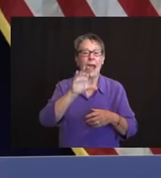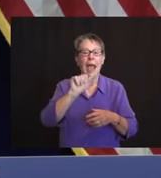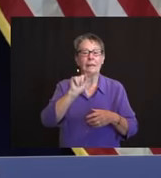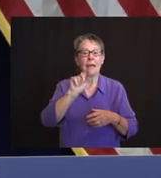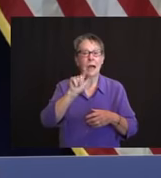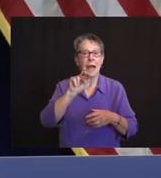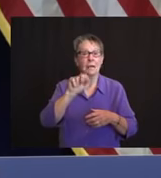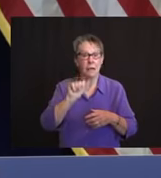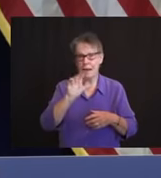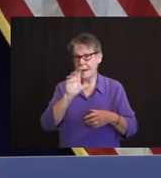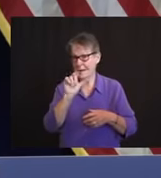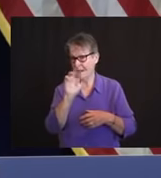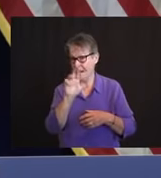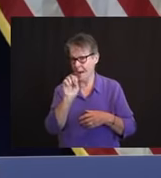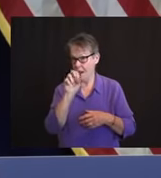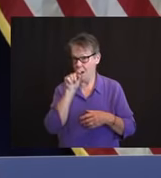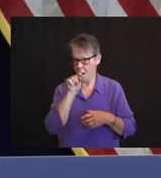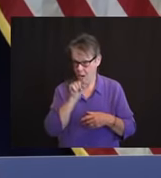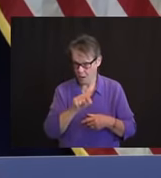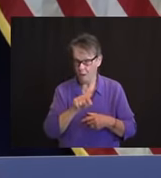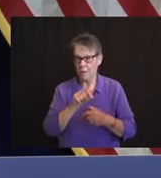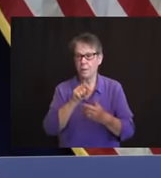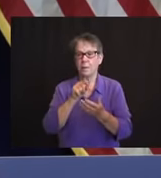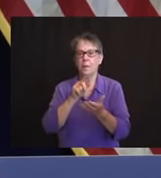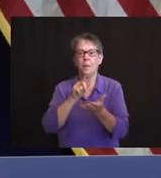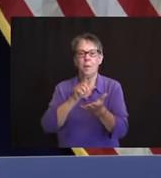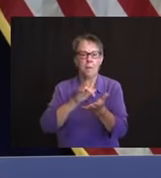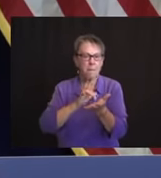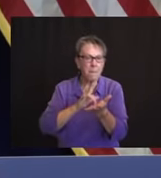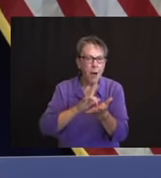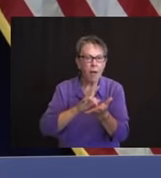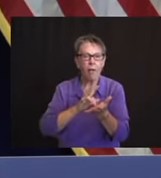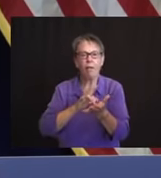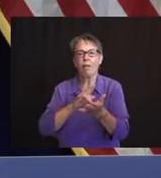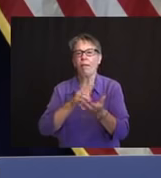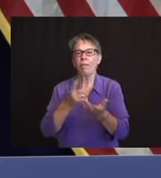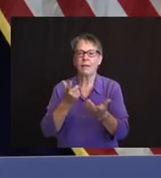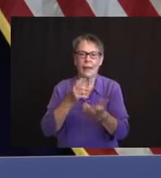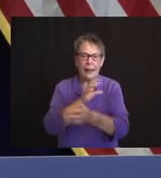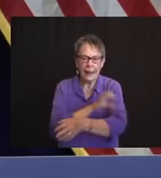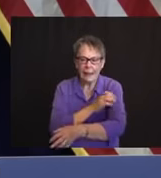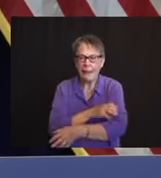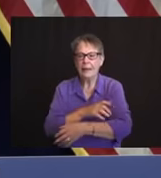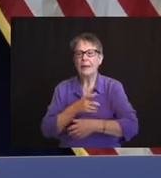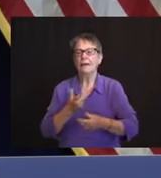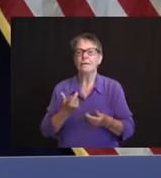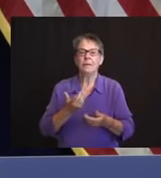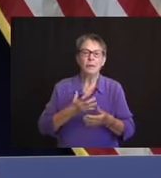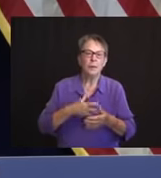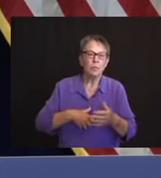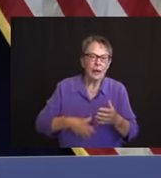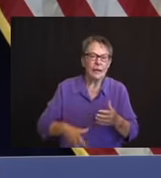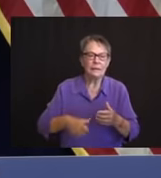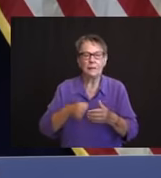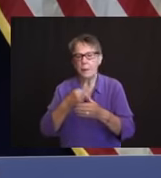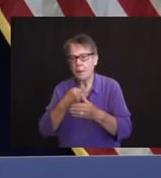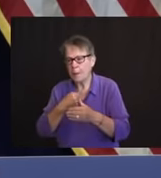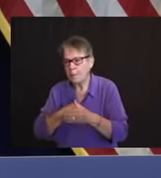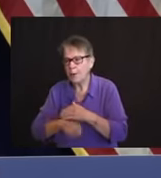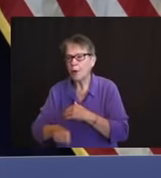maternal fetal medicine, an urgent care center, outpatient dialysis, psychiatric care, and